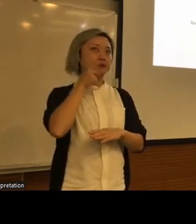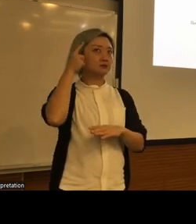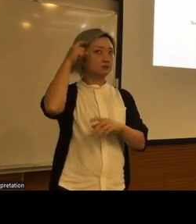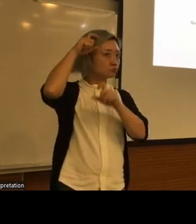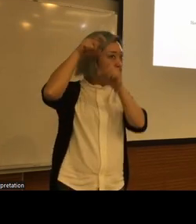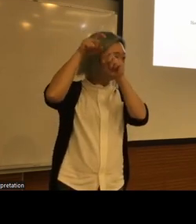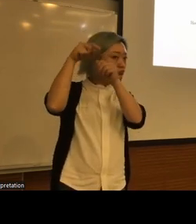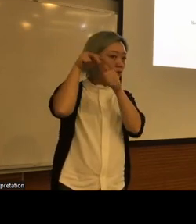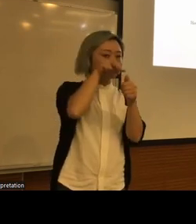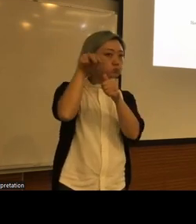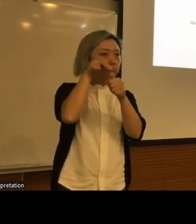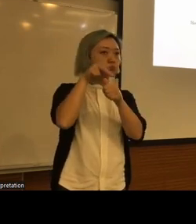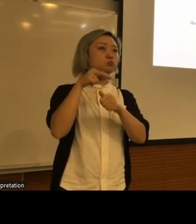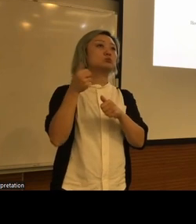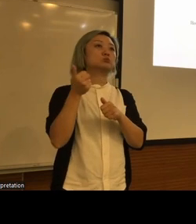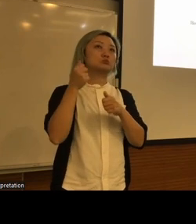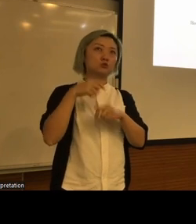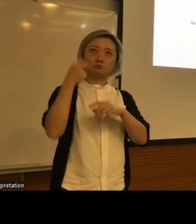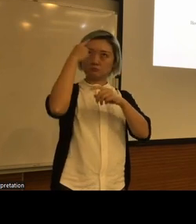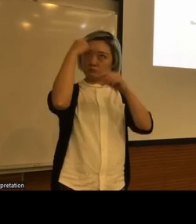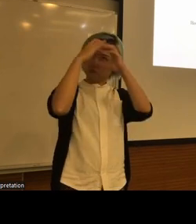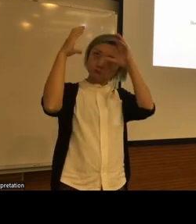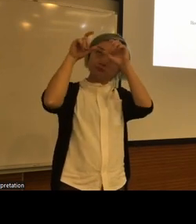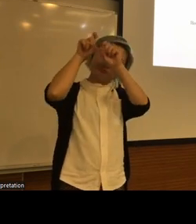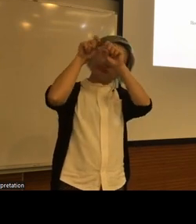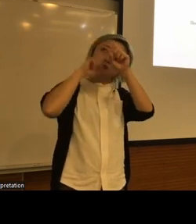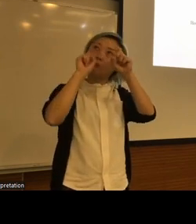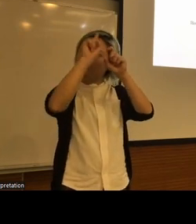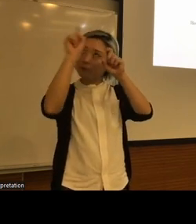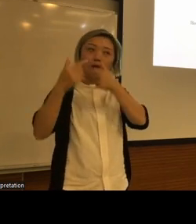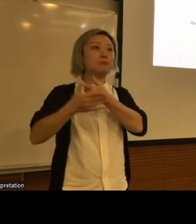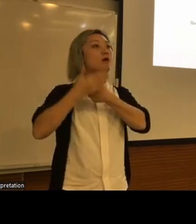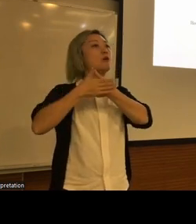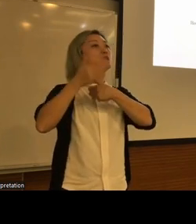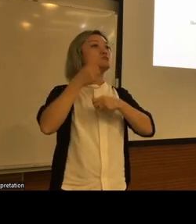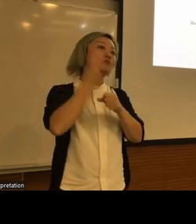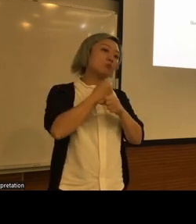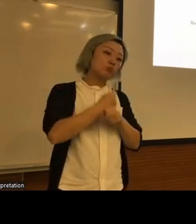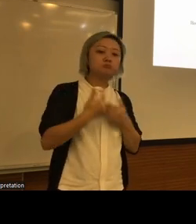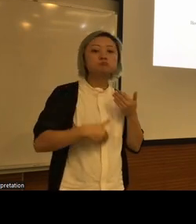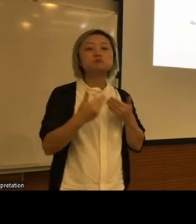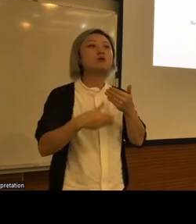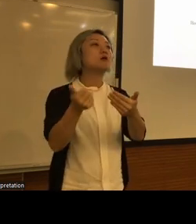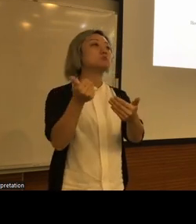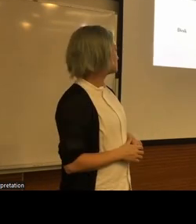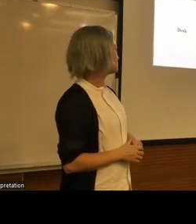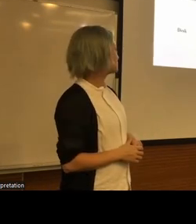operations with the available resources. This is linked to working